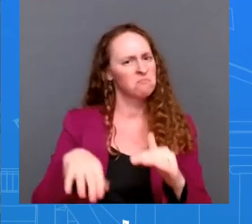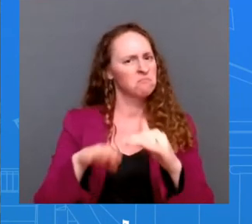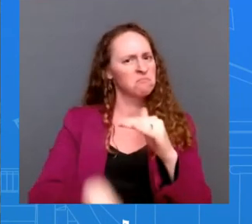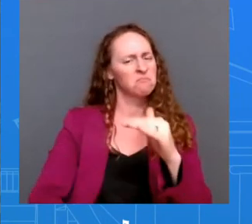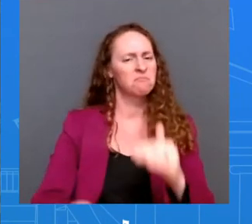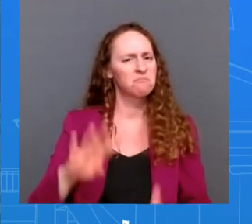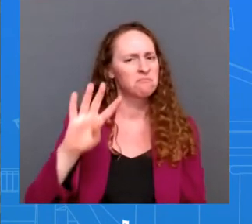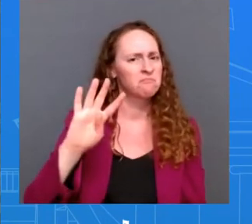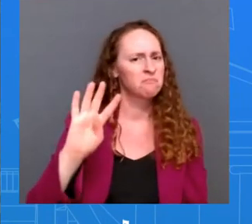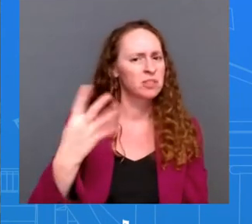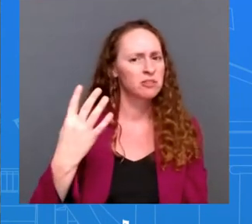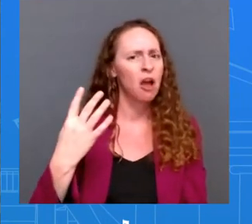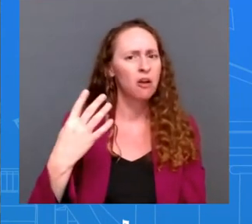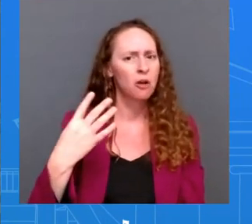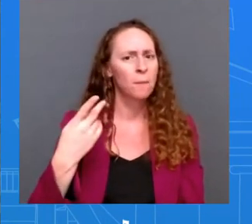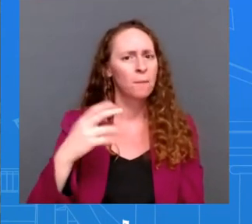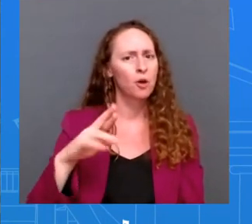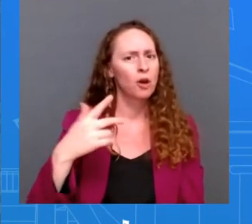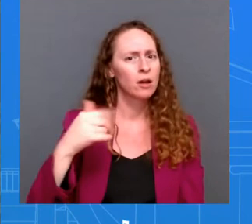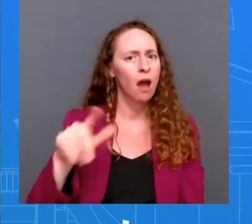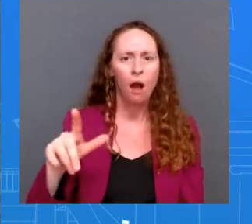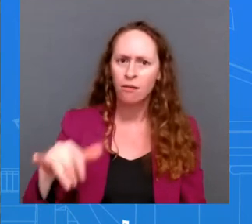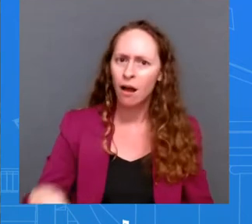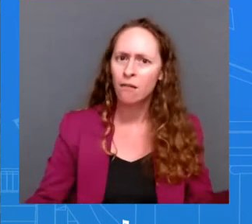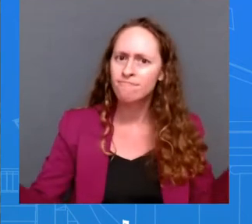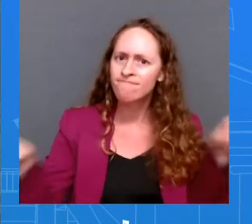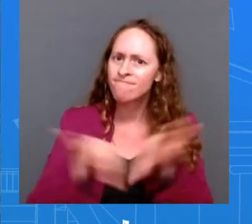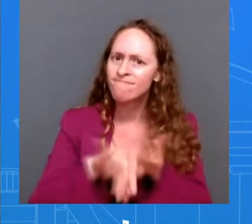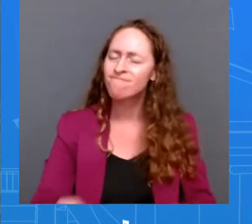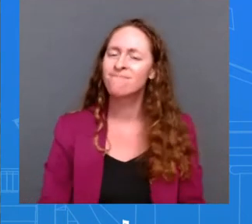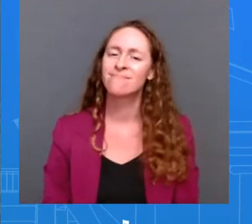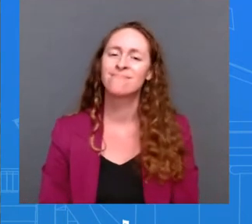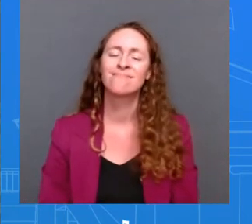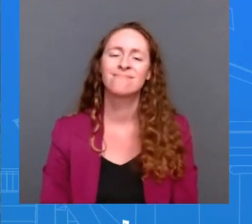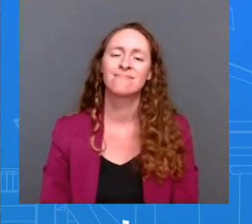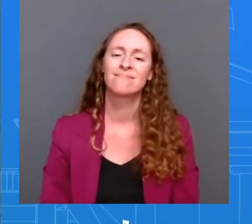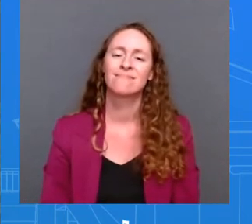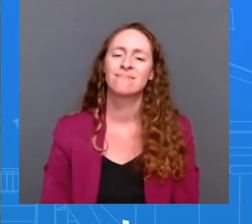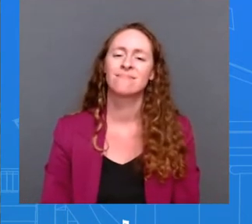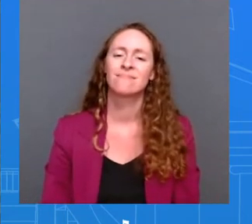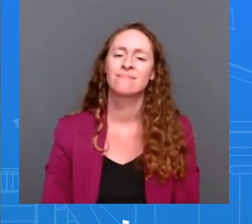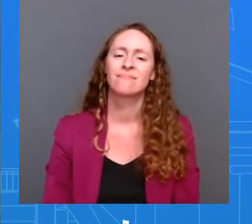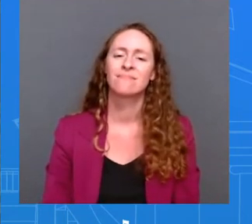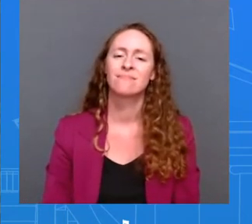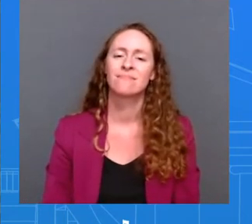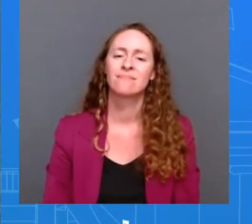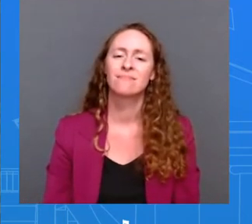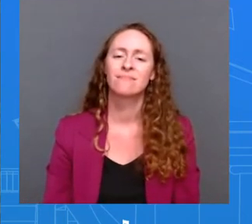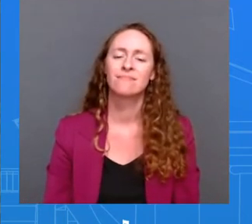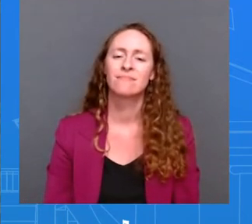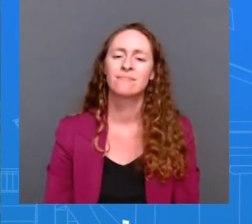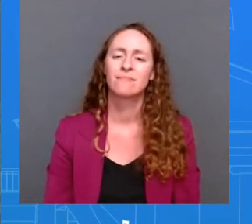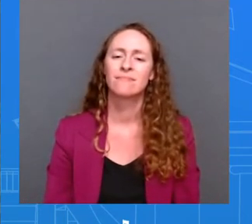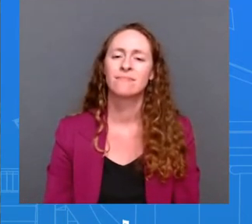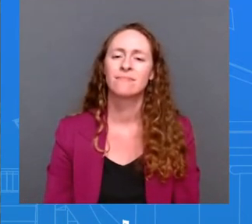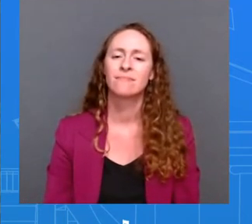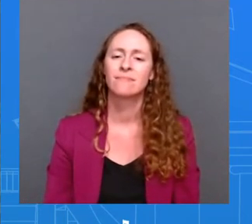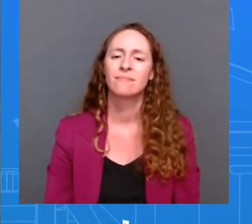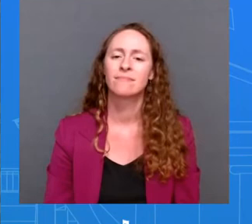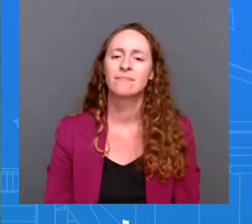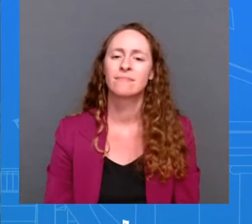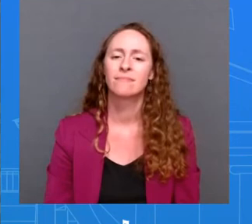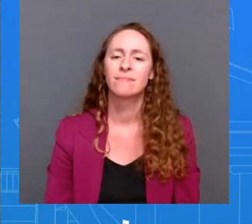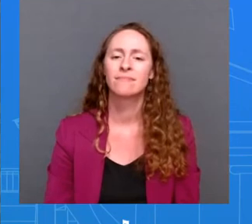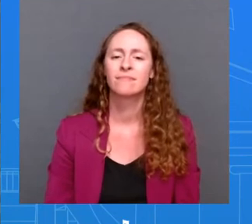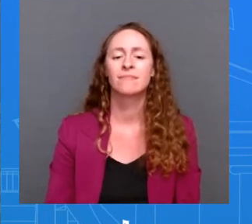matters. And so we're going to continue to do the work. We know that we have to give Americans, as you hear the president say, a little bit of breathing room, and